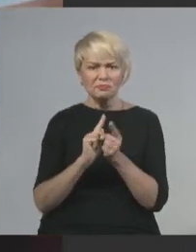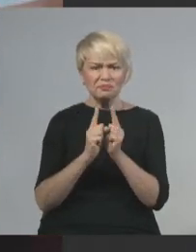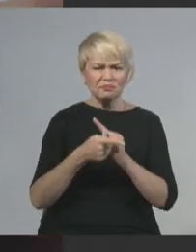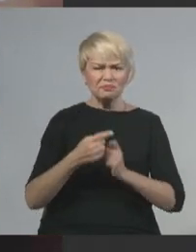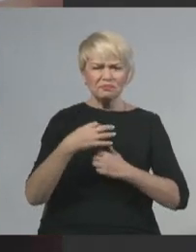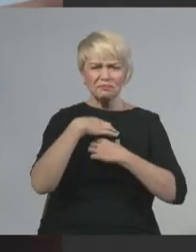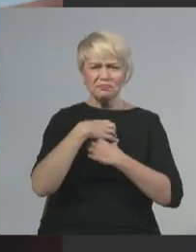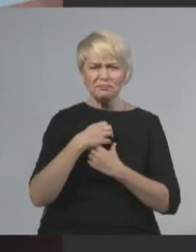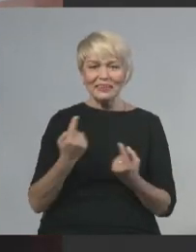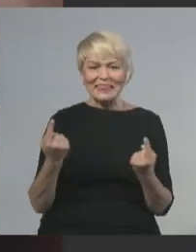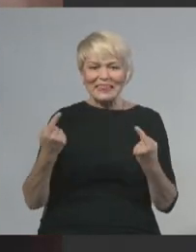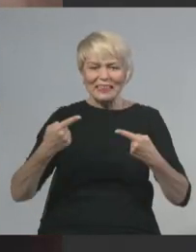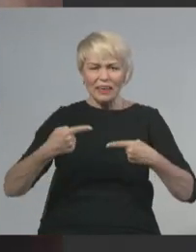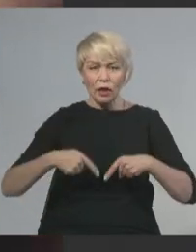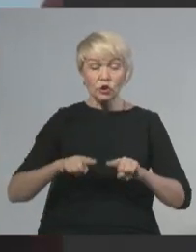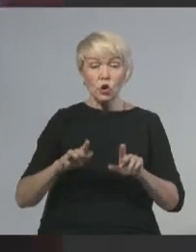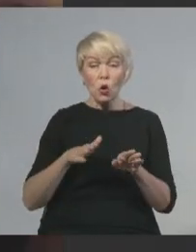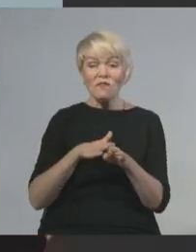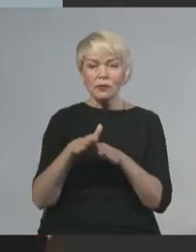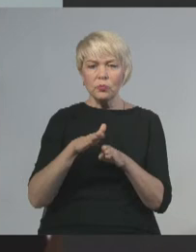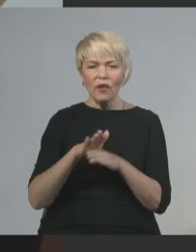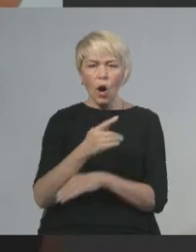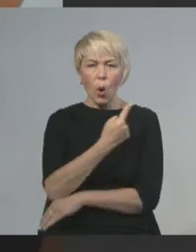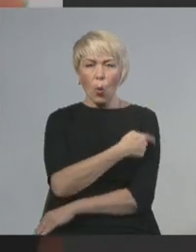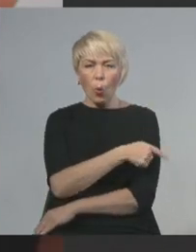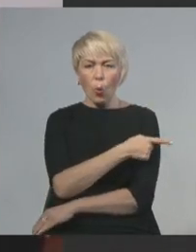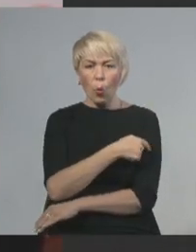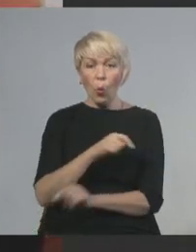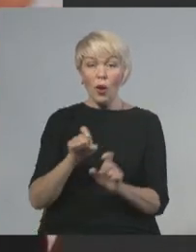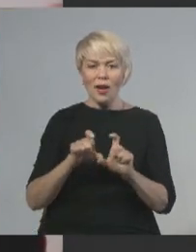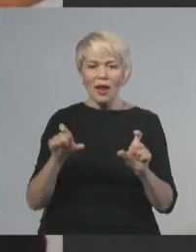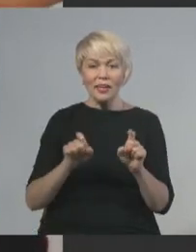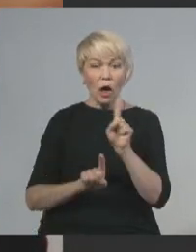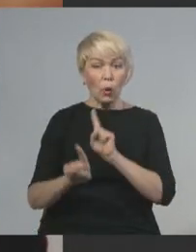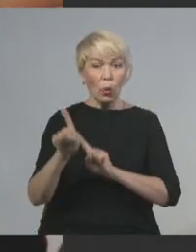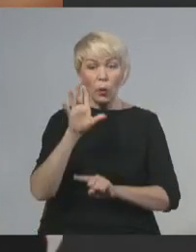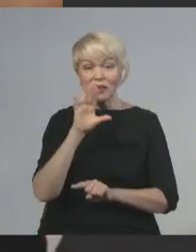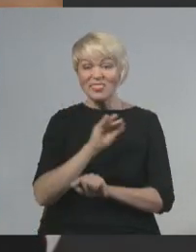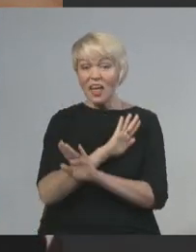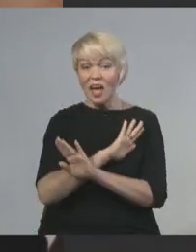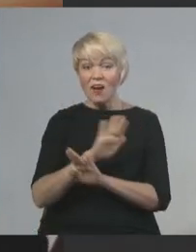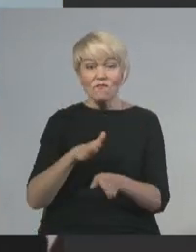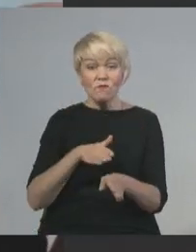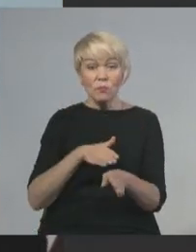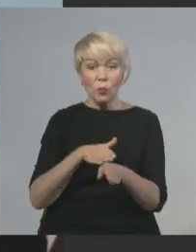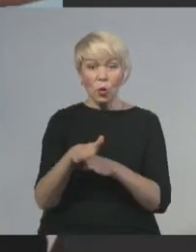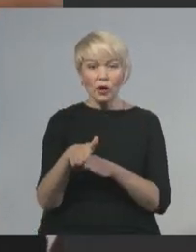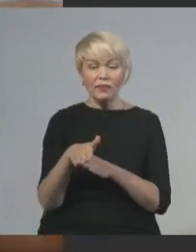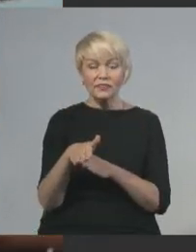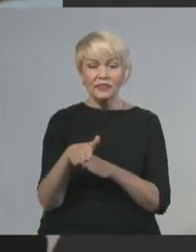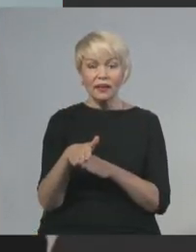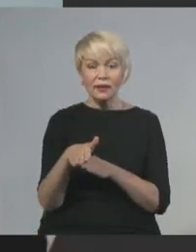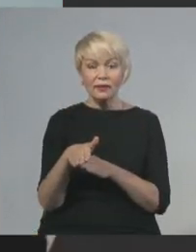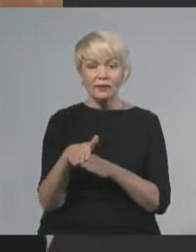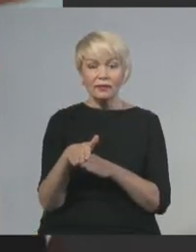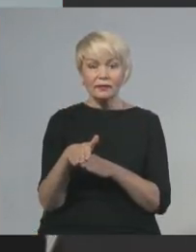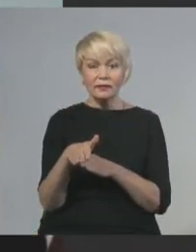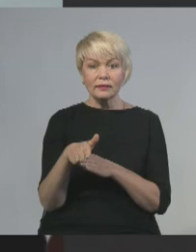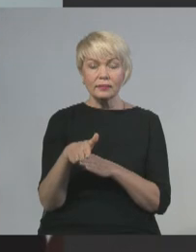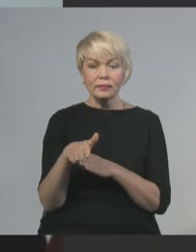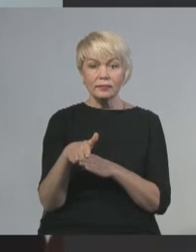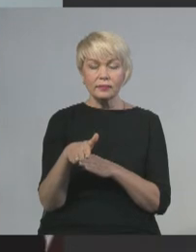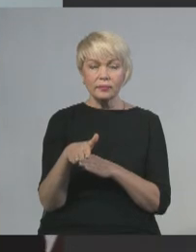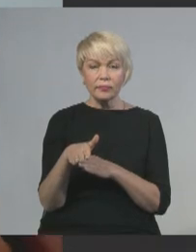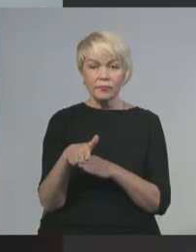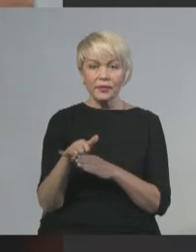government failed to to manage and had to lie about the situation about asks about